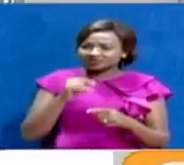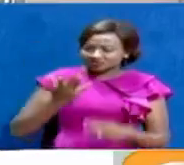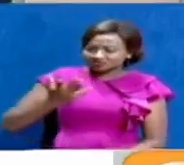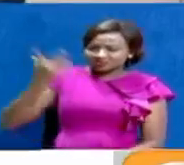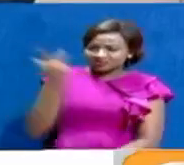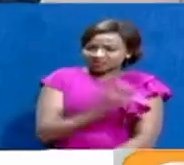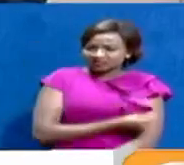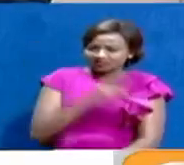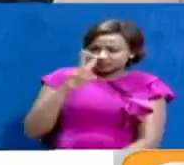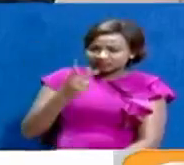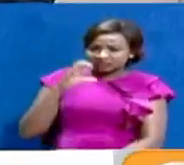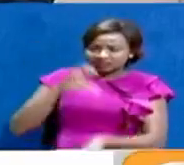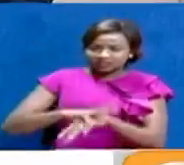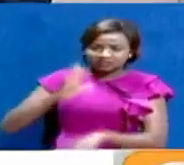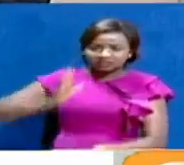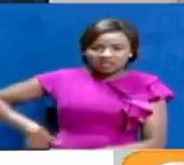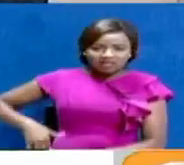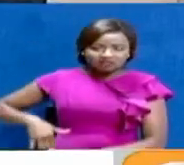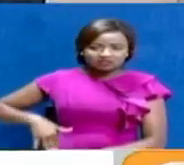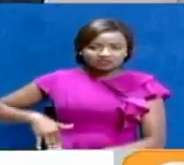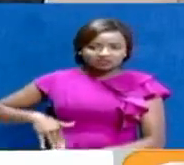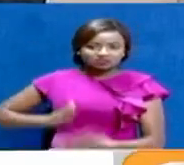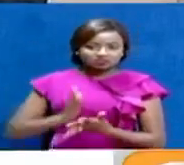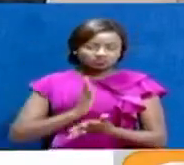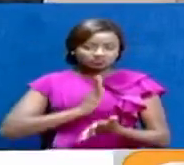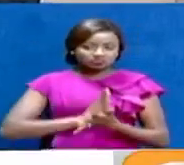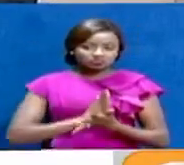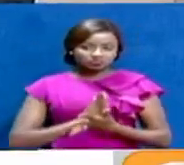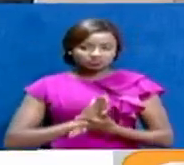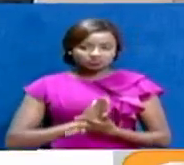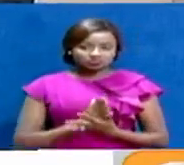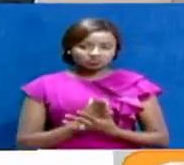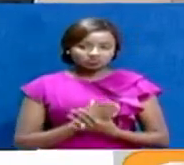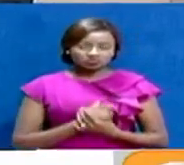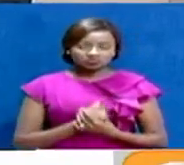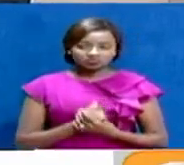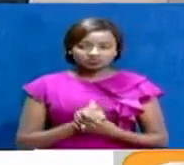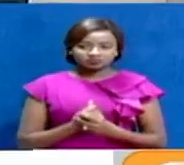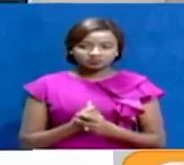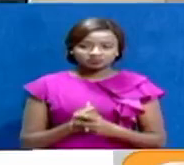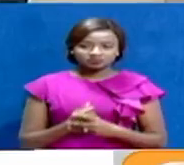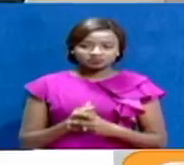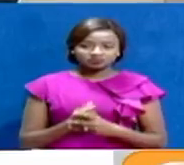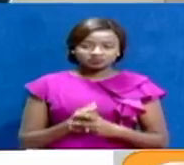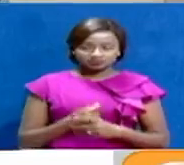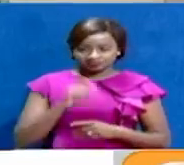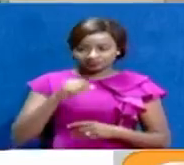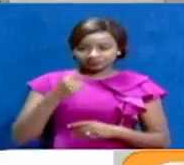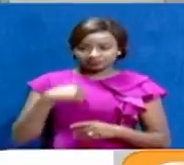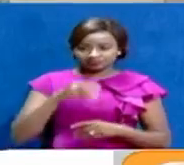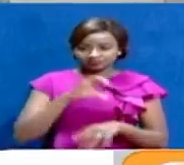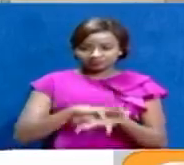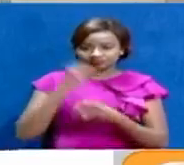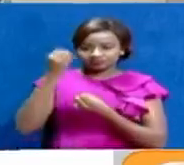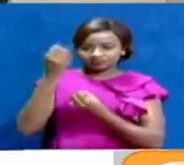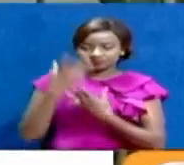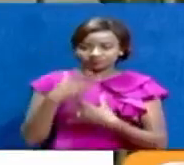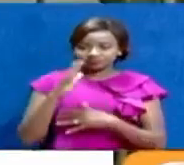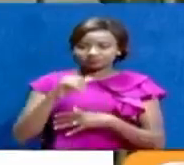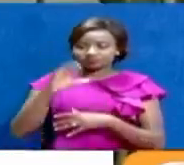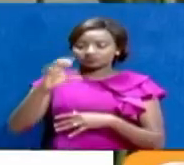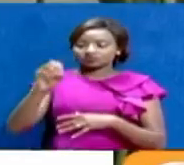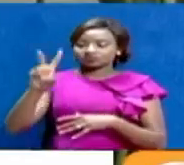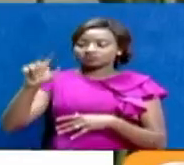of vaccines. Is that true? Right. So yes, we have received reports from the